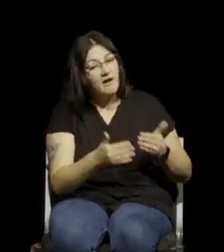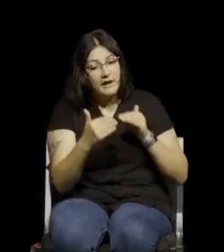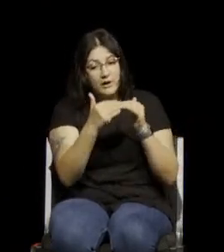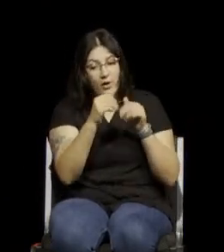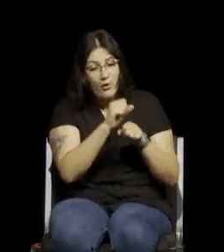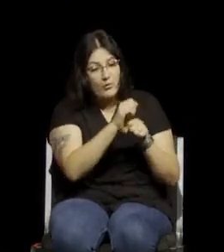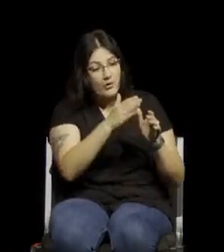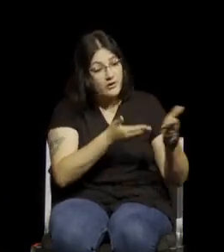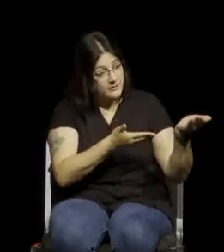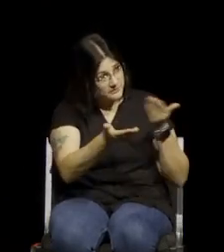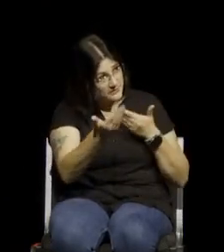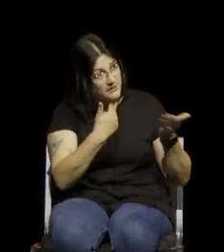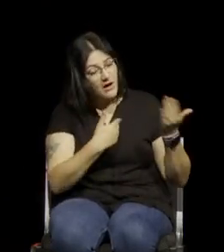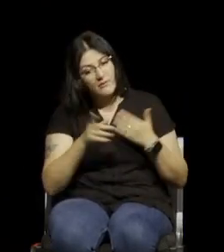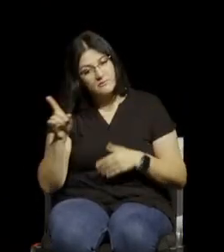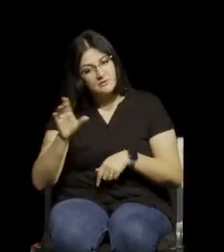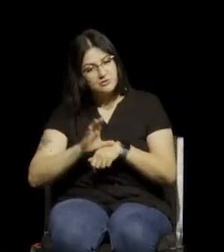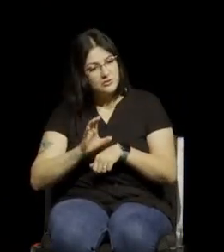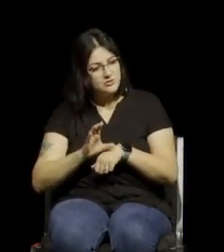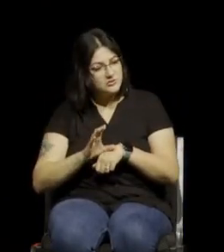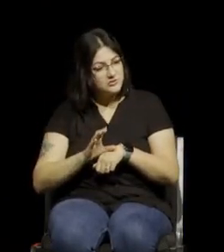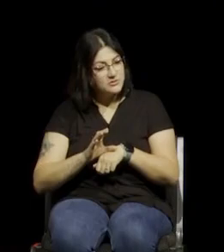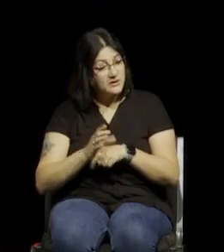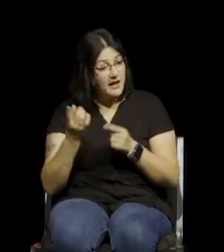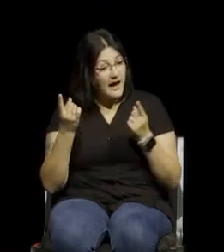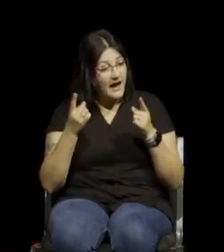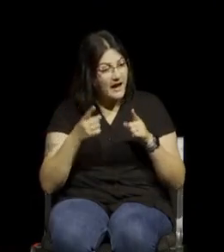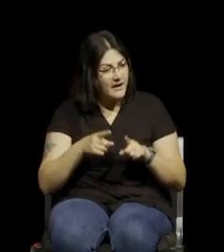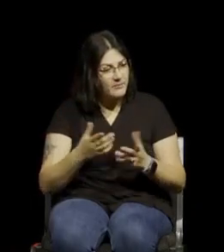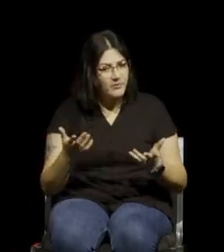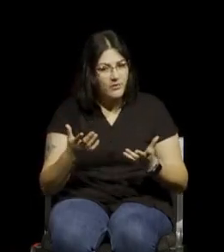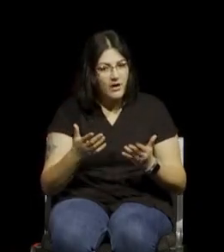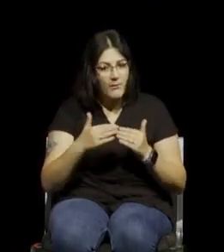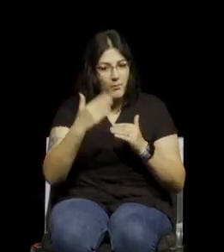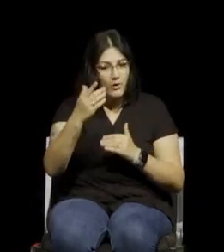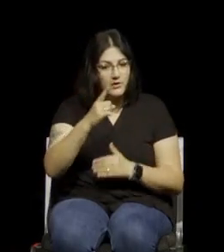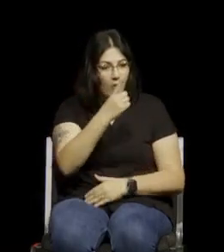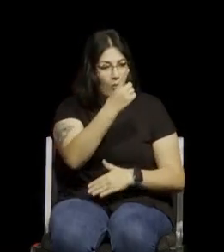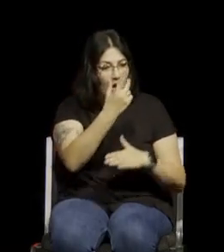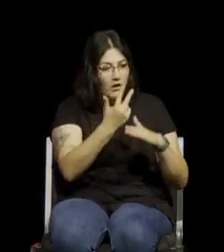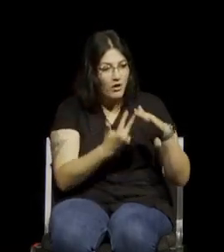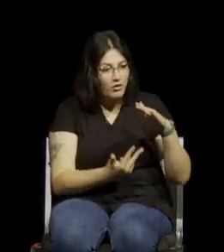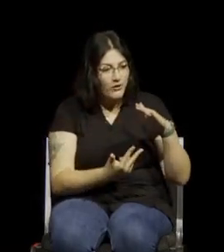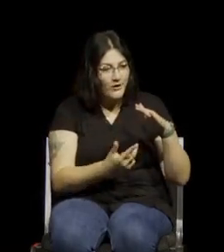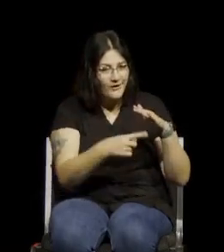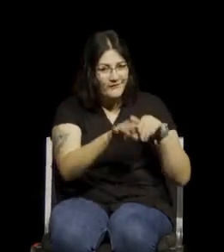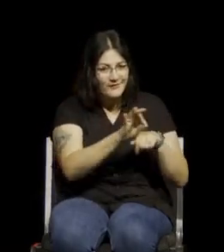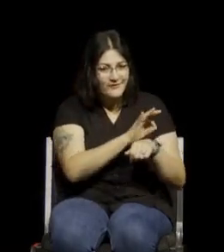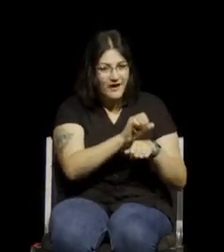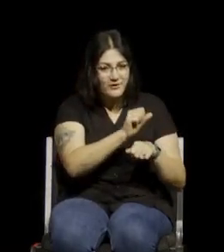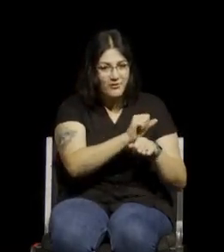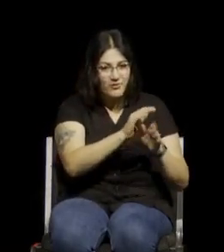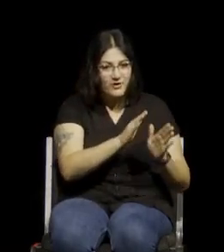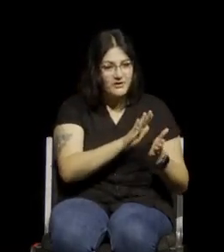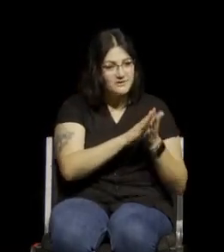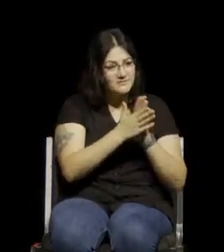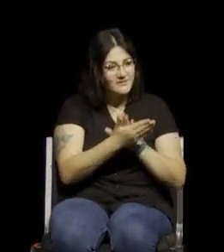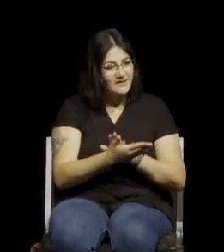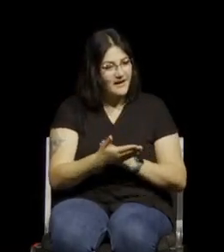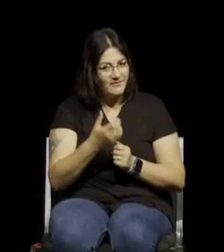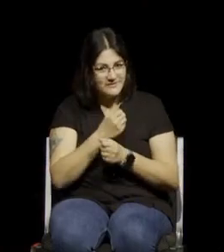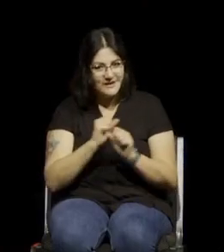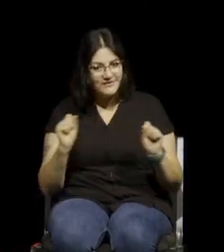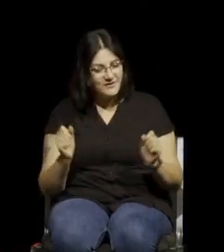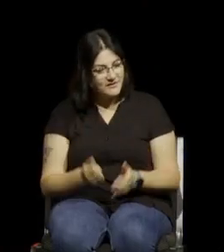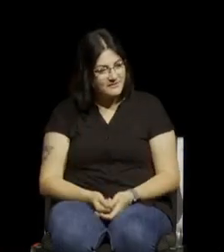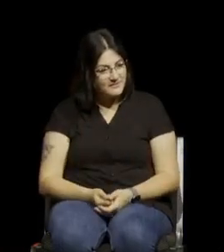attend services at their church. And as a result, more than one-third of those factory workers experienced salvation